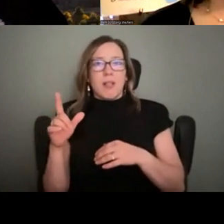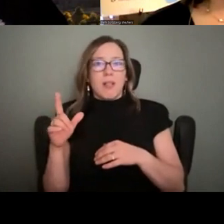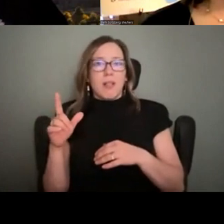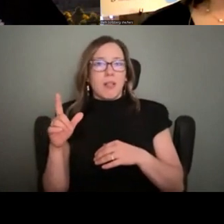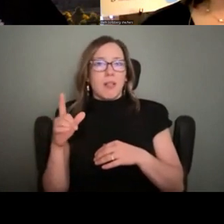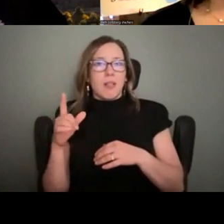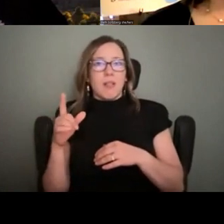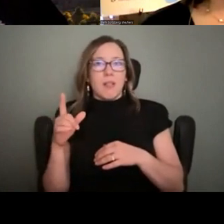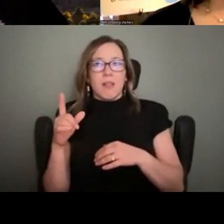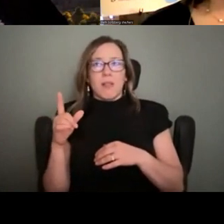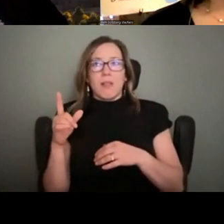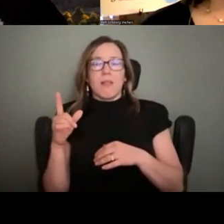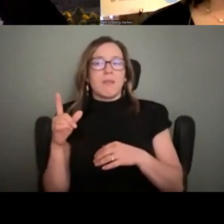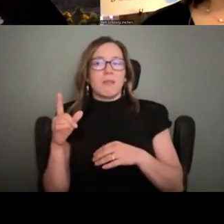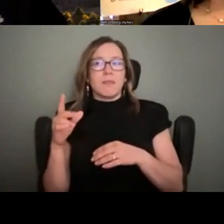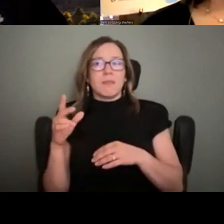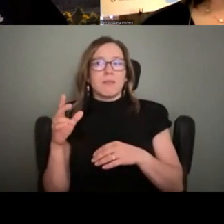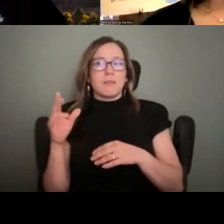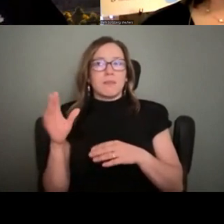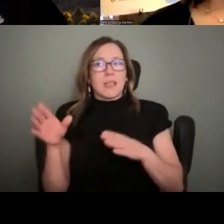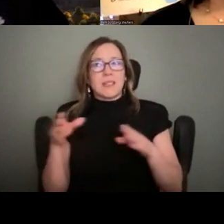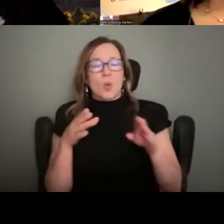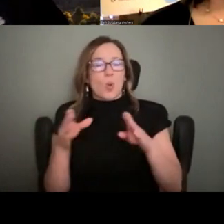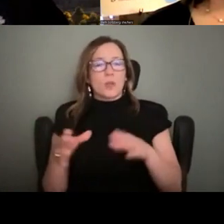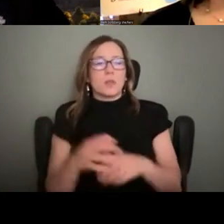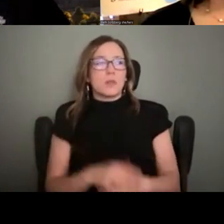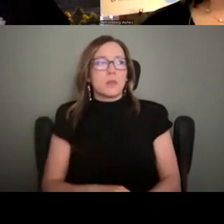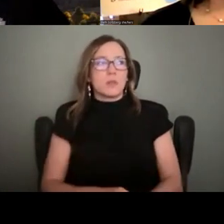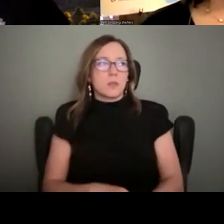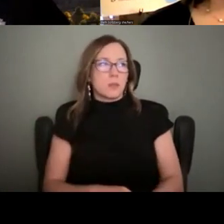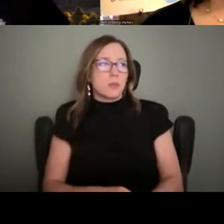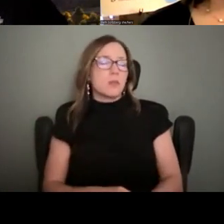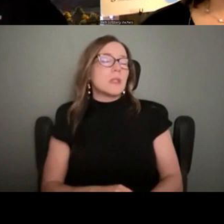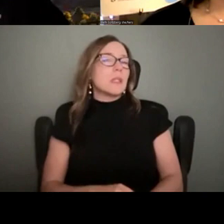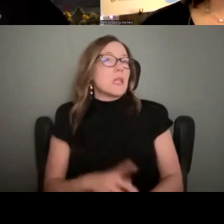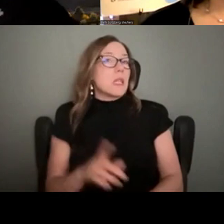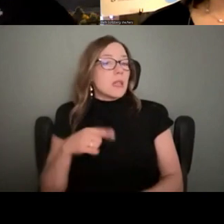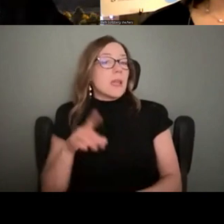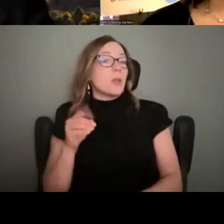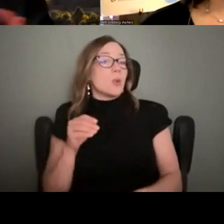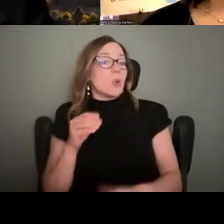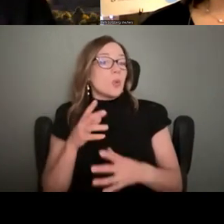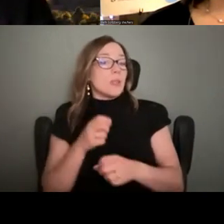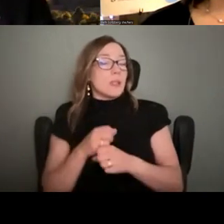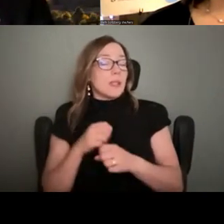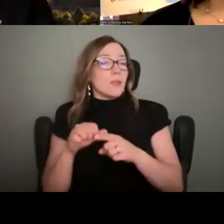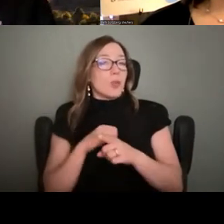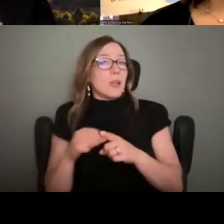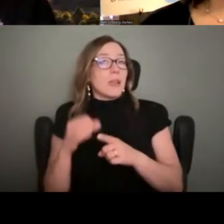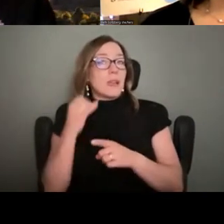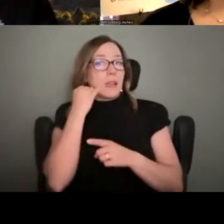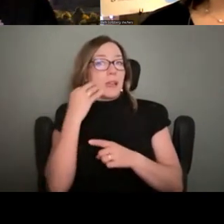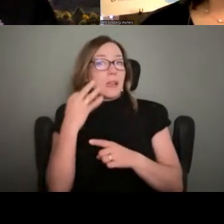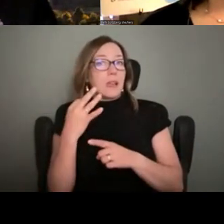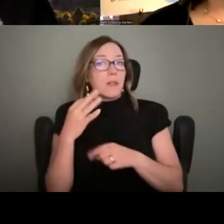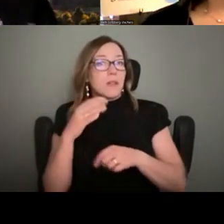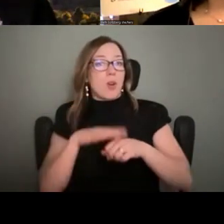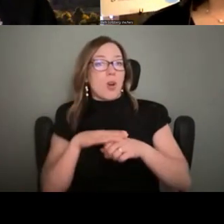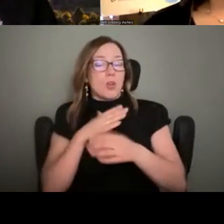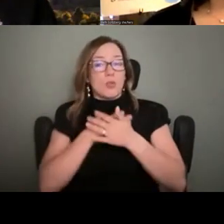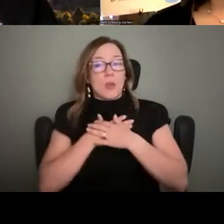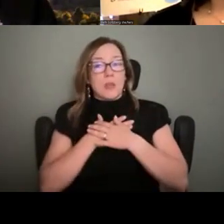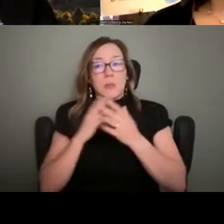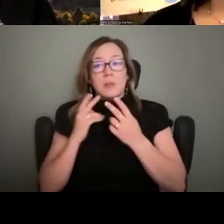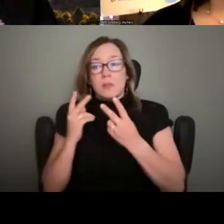as a matter of course. So if someone, they do receive training so that, you know, if they're on a respite visit and